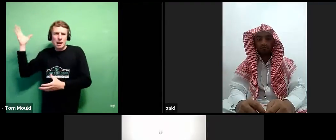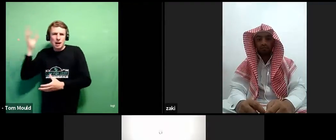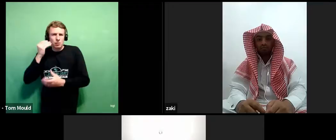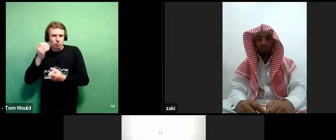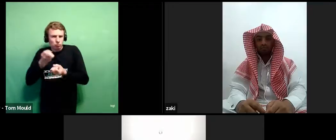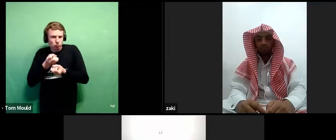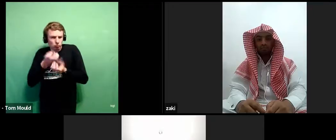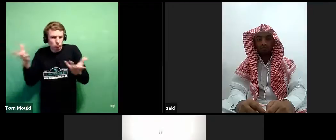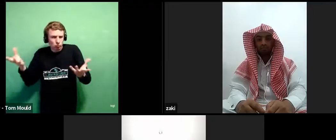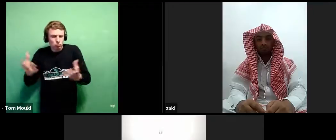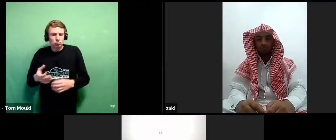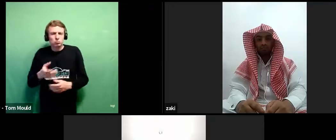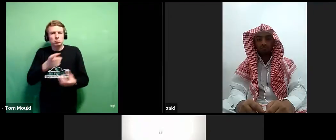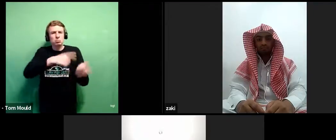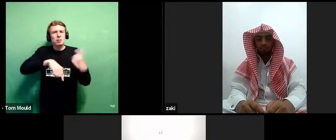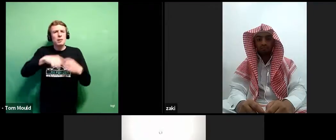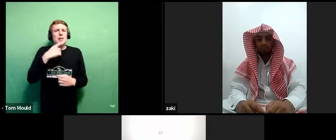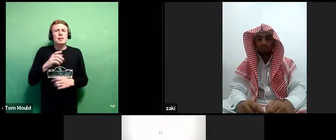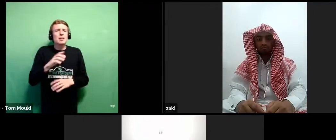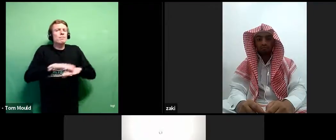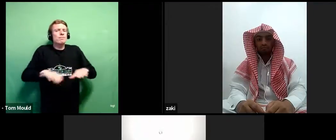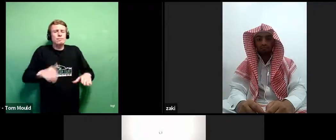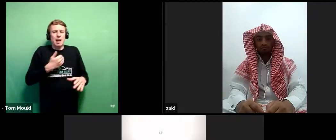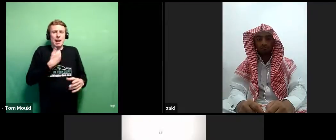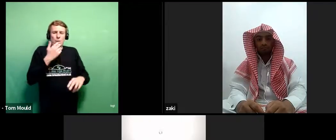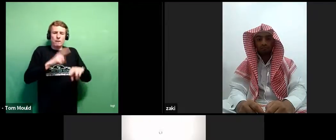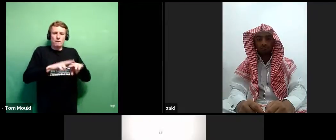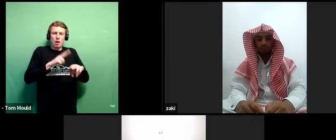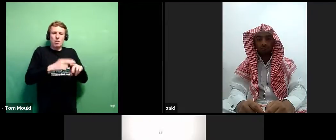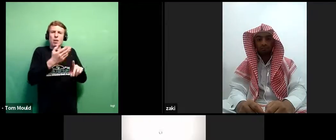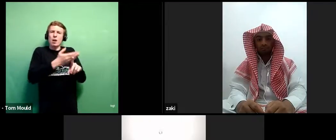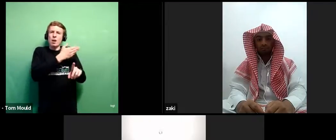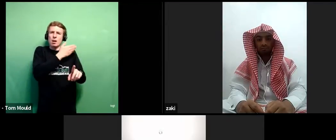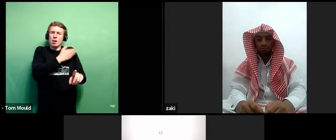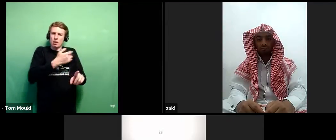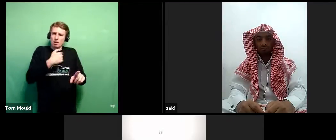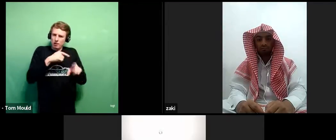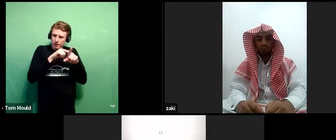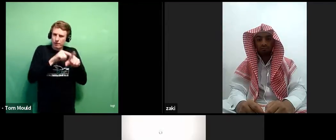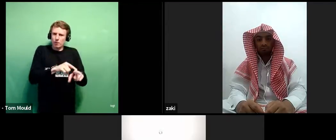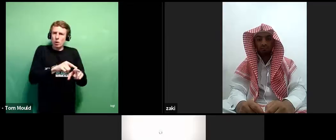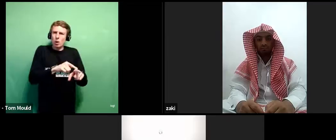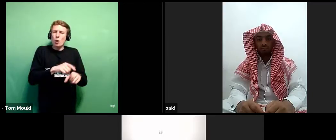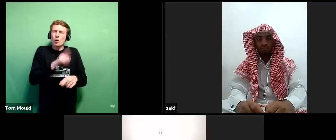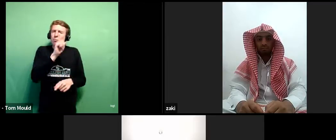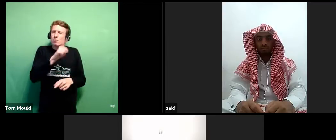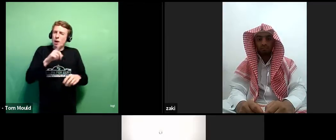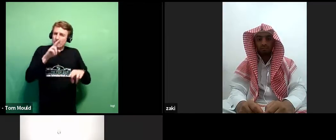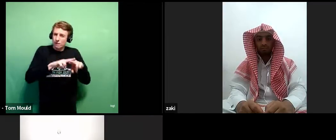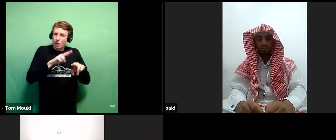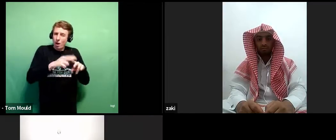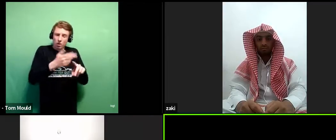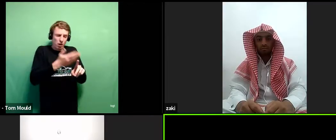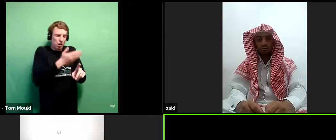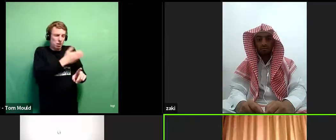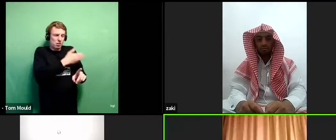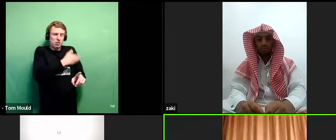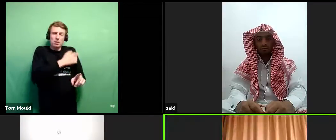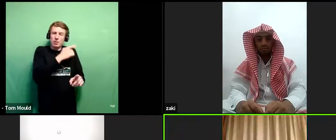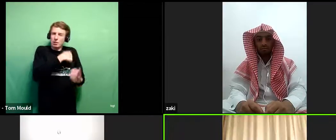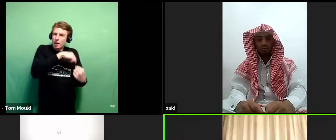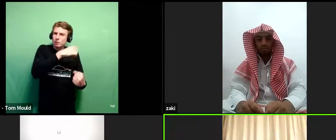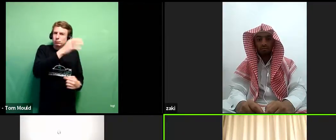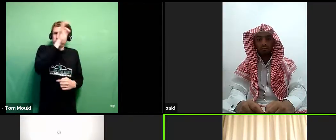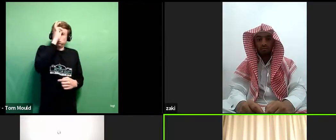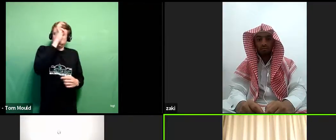fathers following, even though their fathers did not understand anything, nor were they guided.